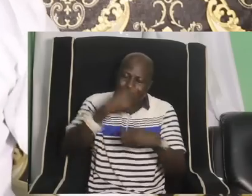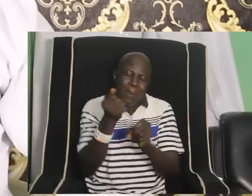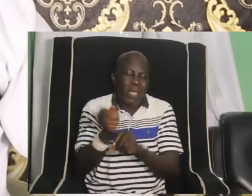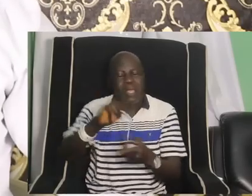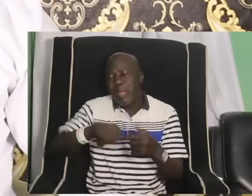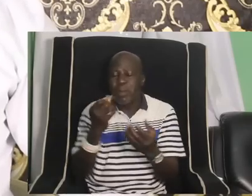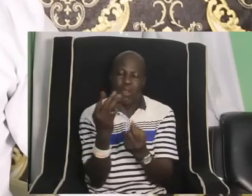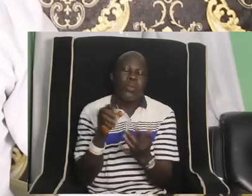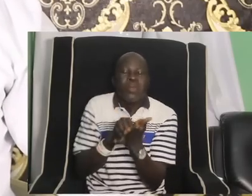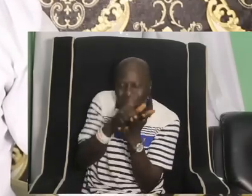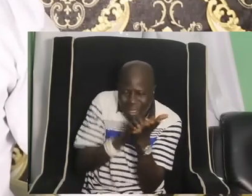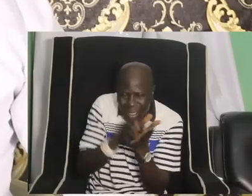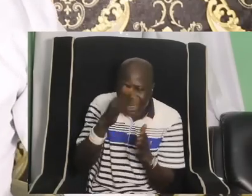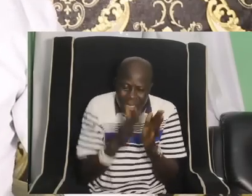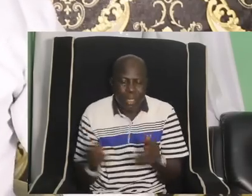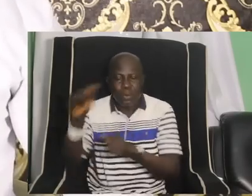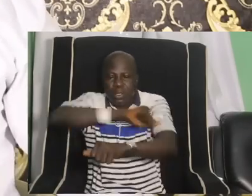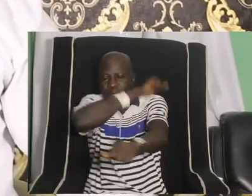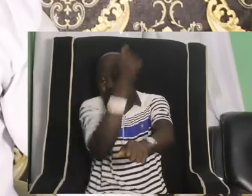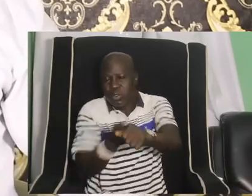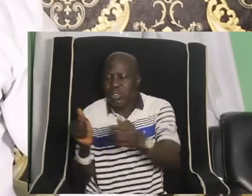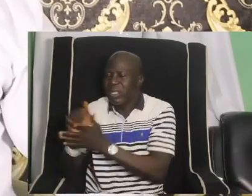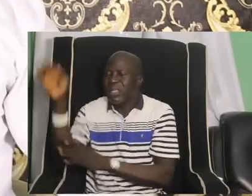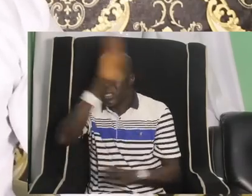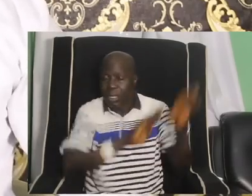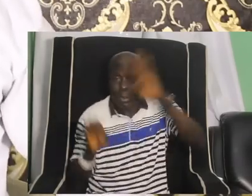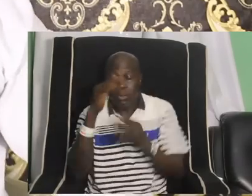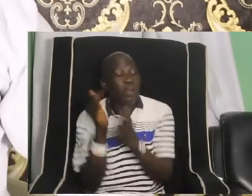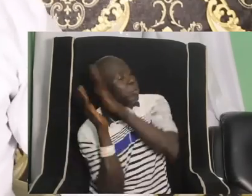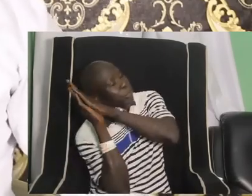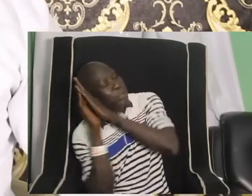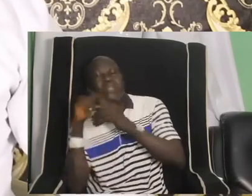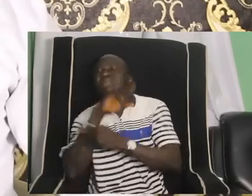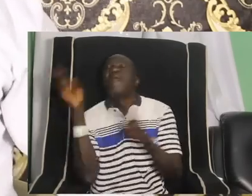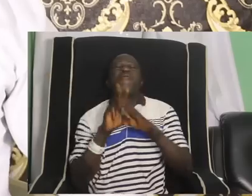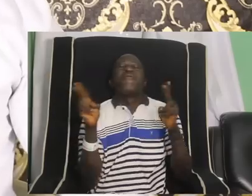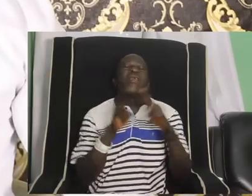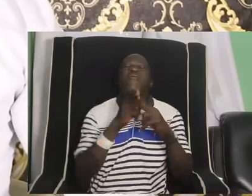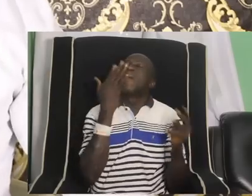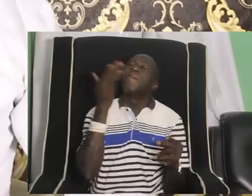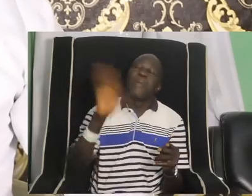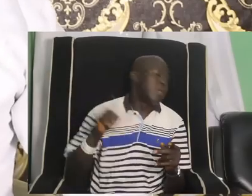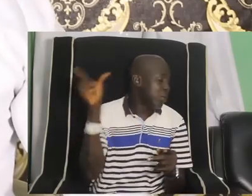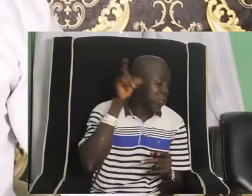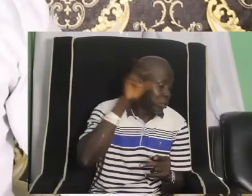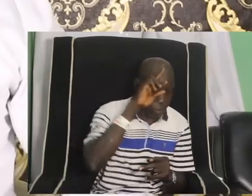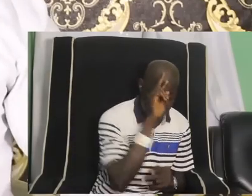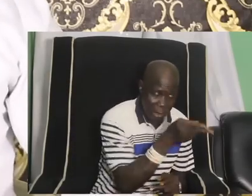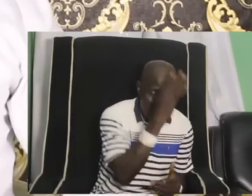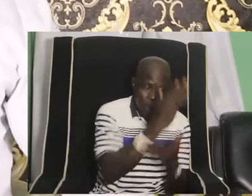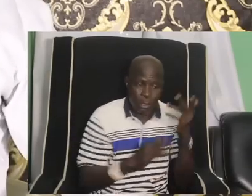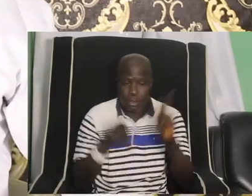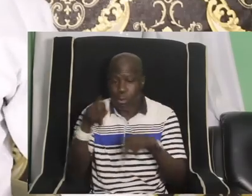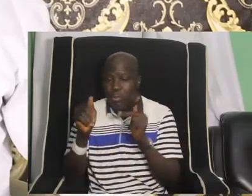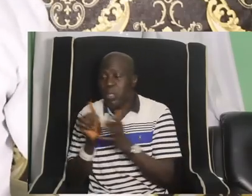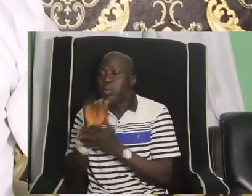He has made a lot of them a mere person in the society. Battle of bed is very bad. Listen to me. Some have